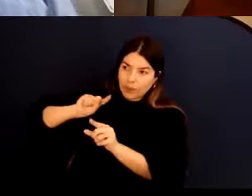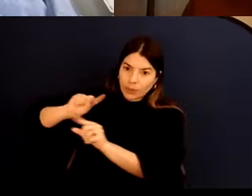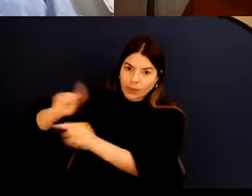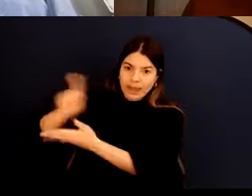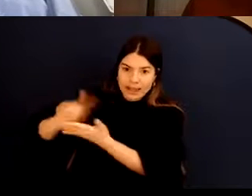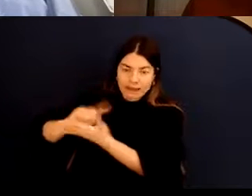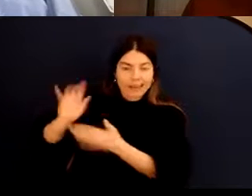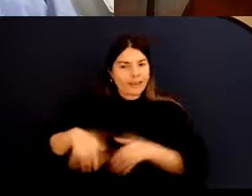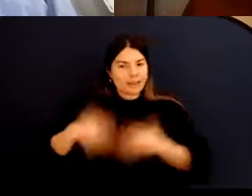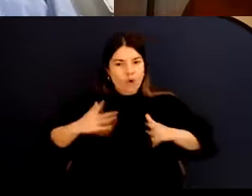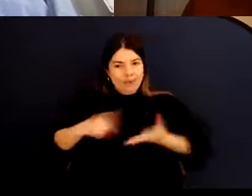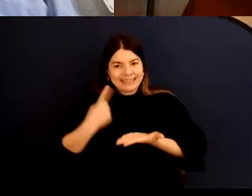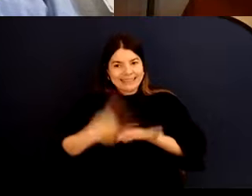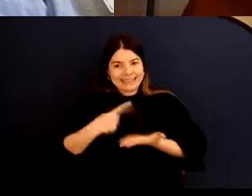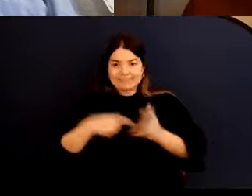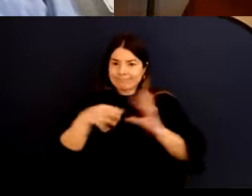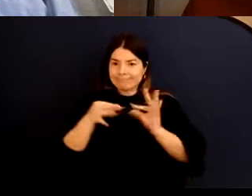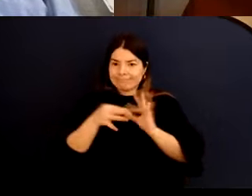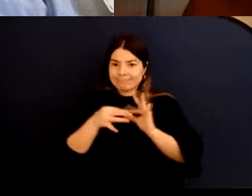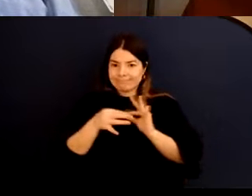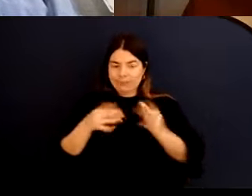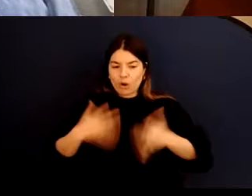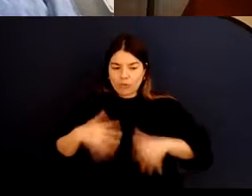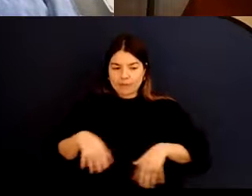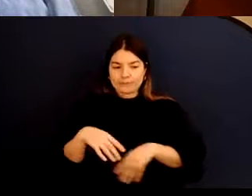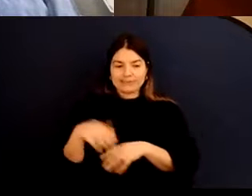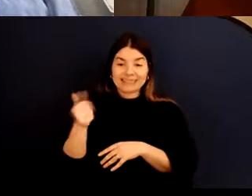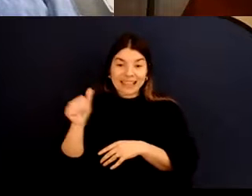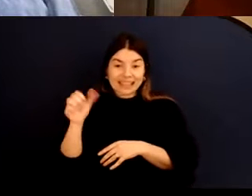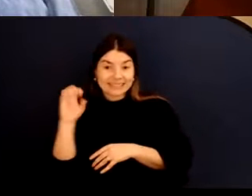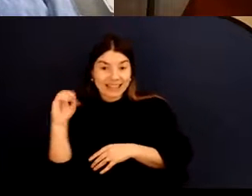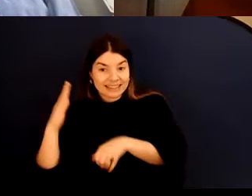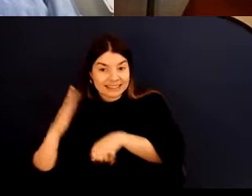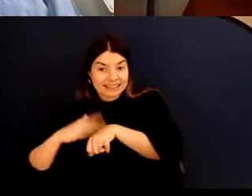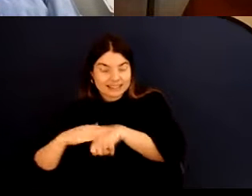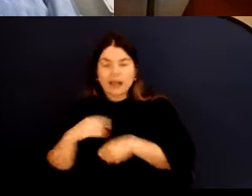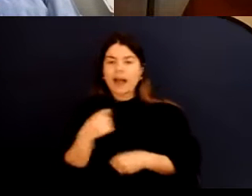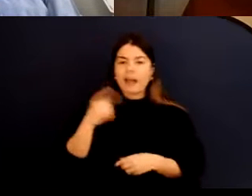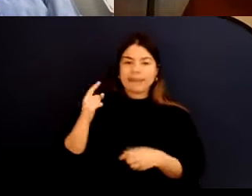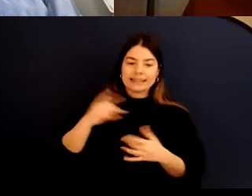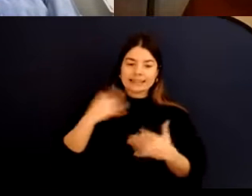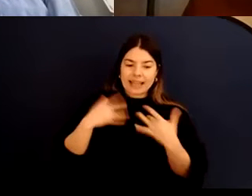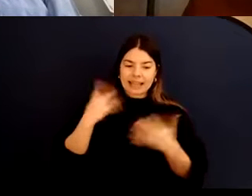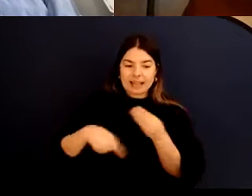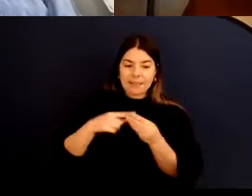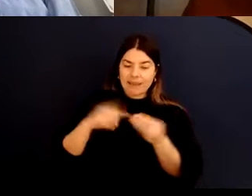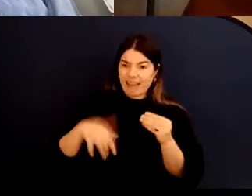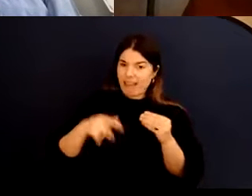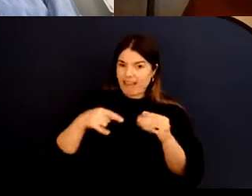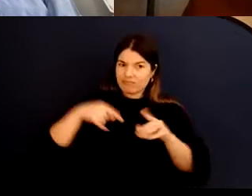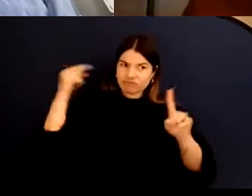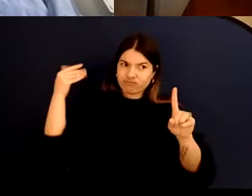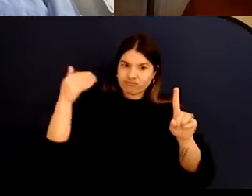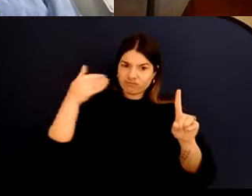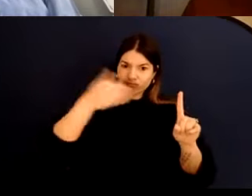and will have a voice within the city. But it's something that's 10 already seconds. happening, and very excited about the strides that were made in 2020